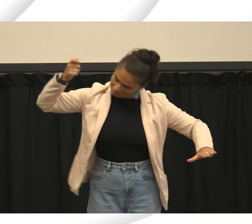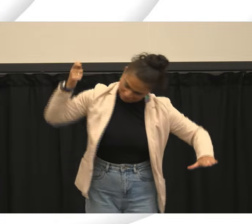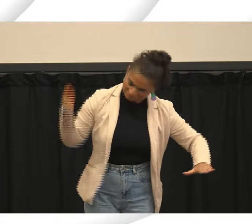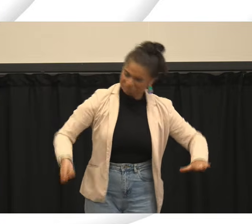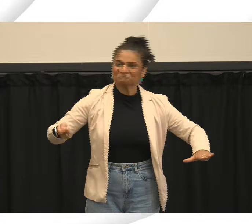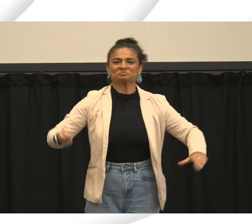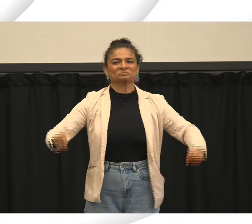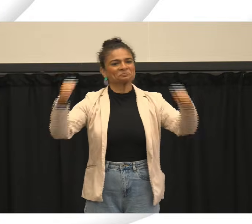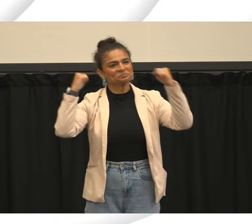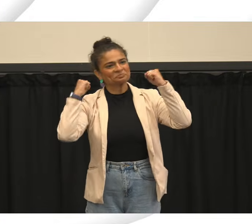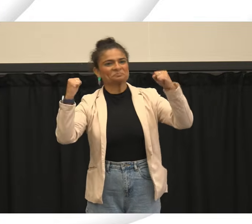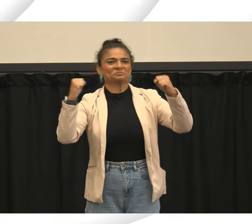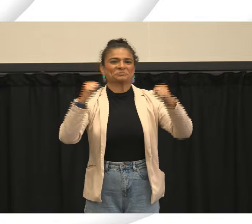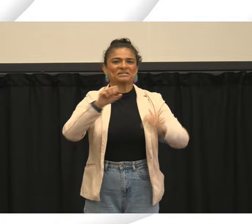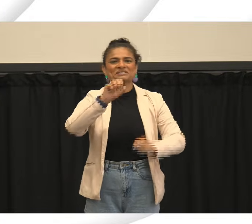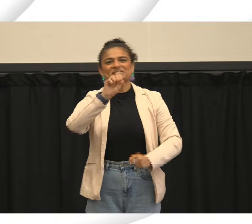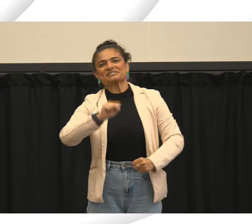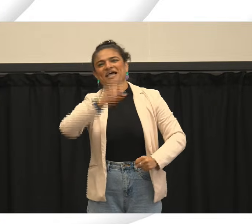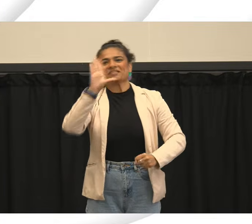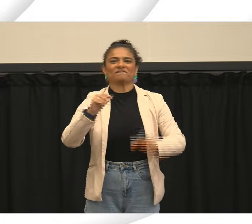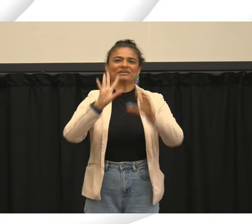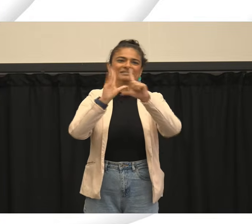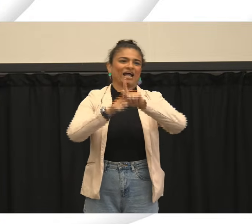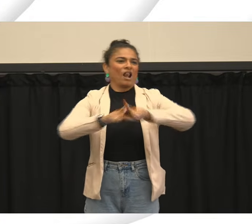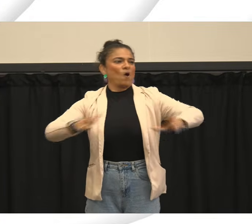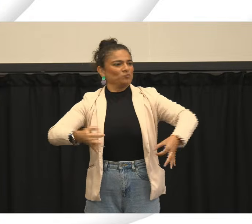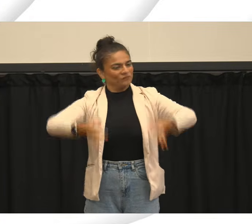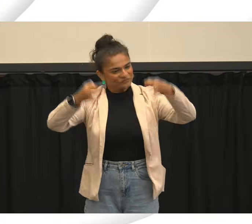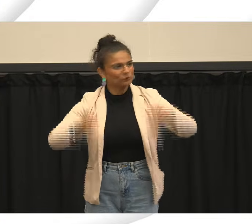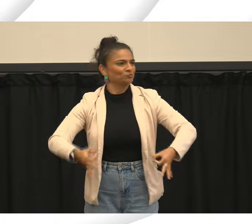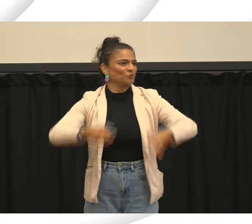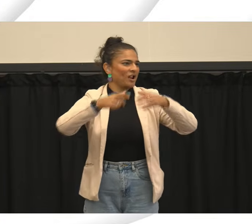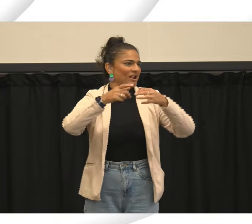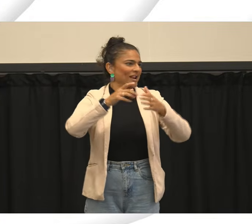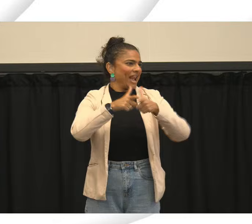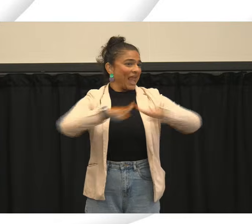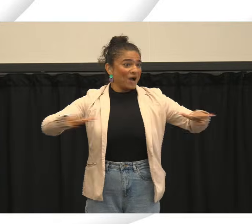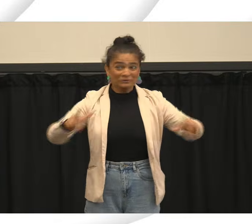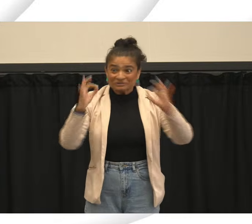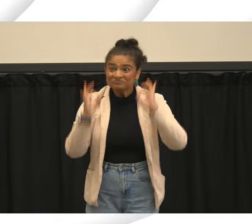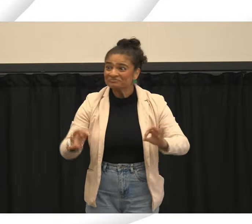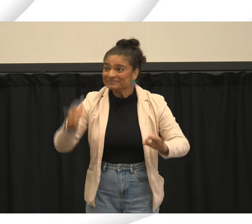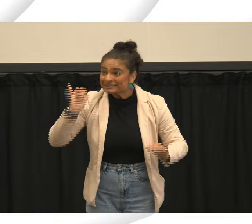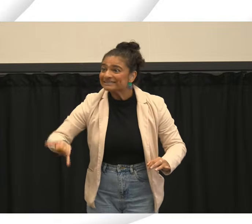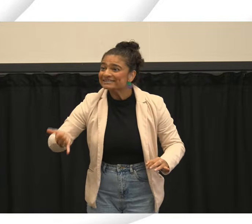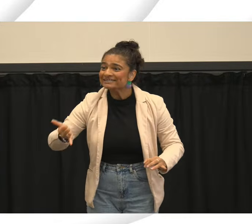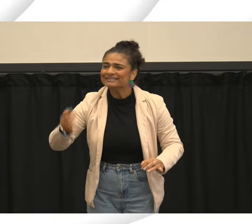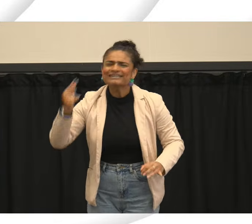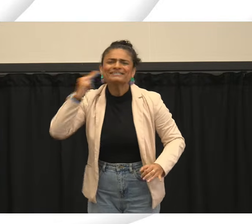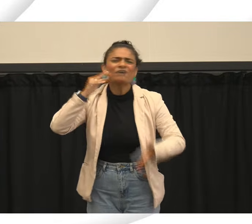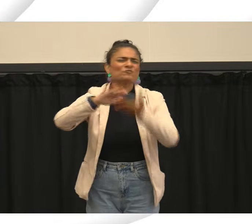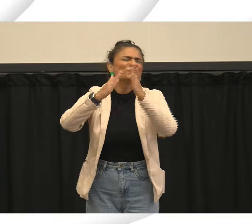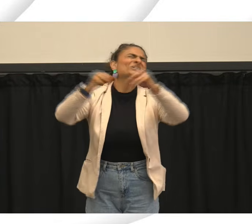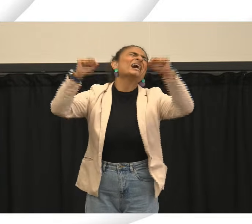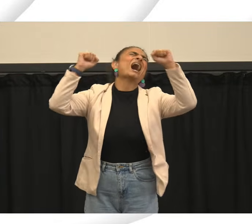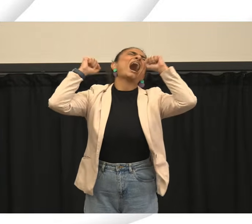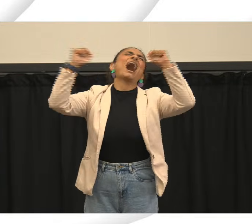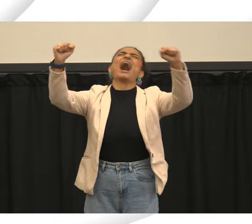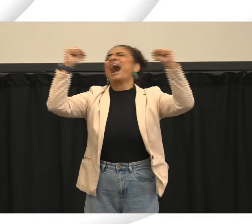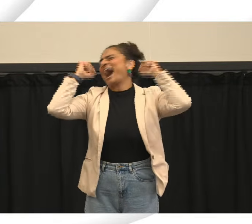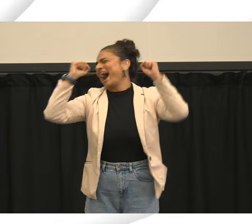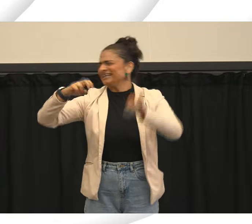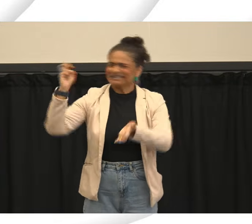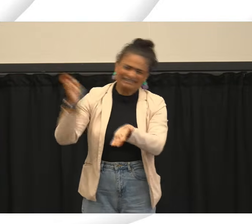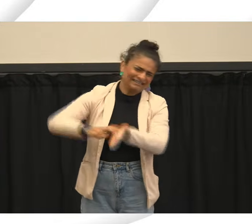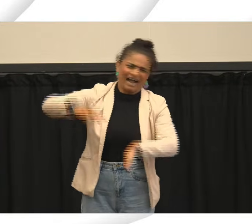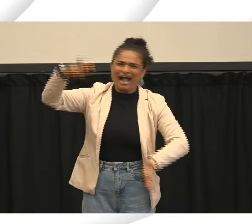event. We have South African Sign Language as an official 12th language of South Africa. Yes?